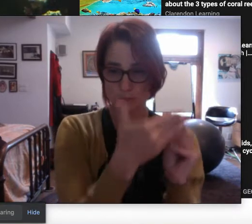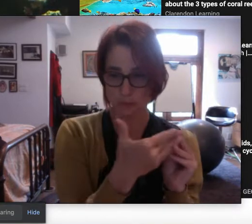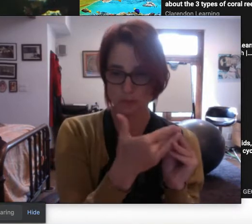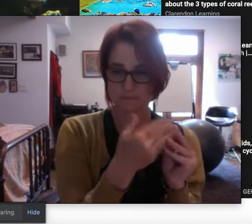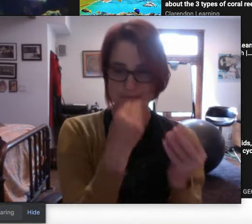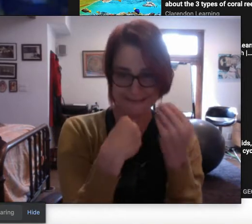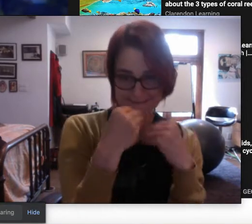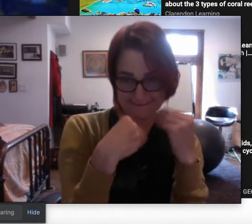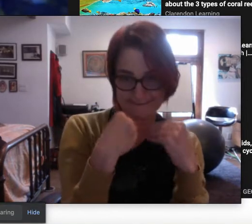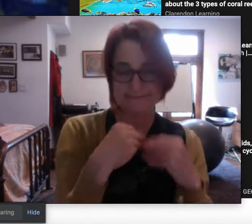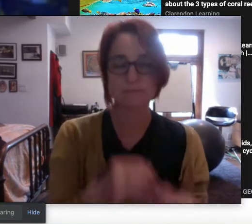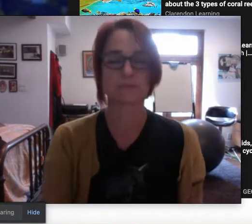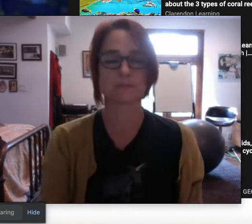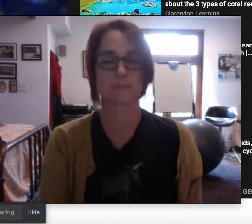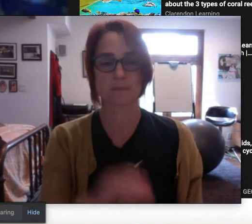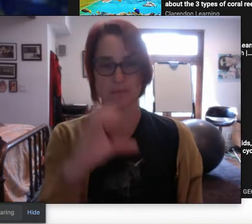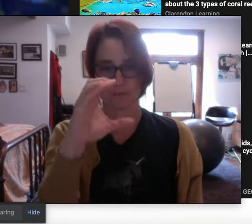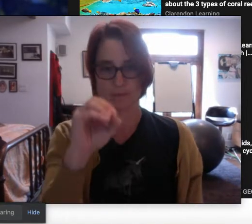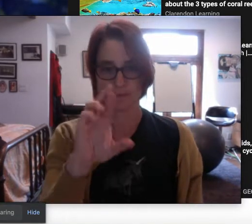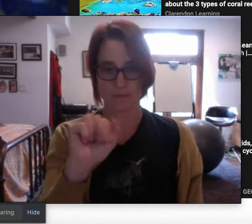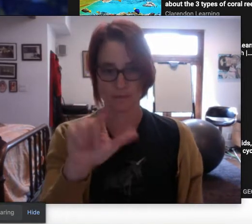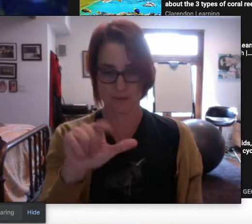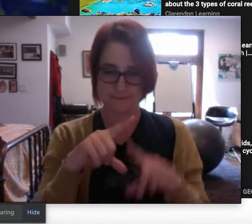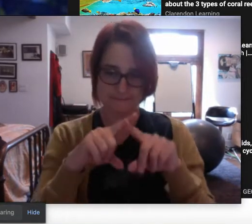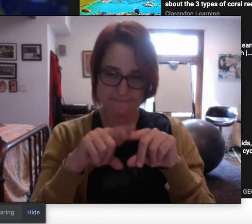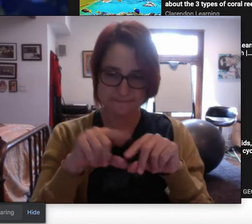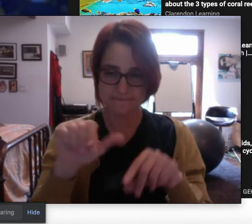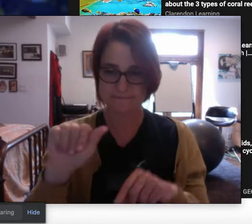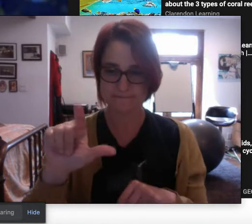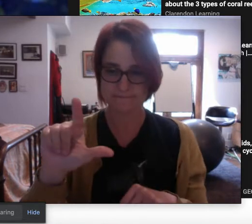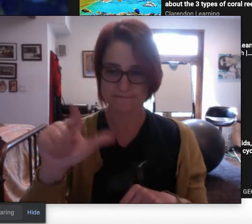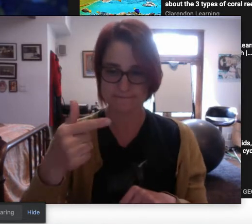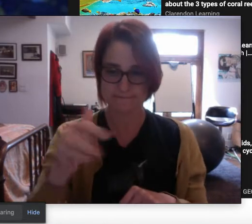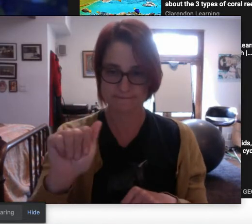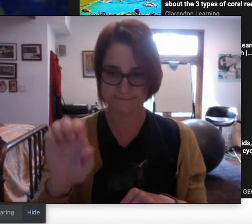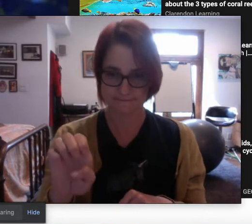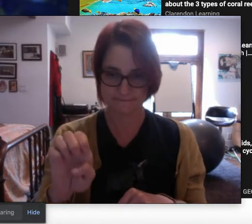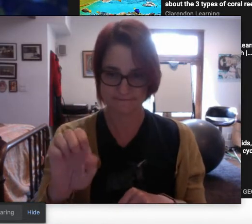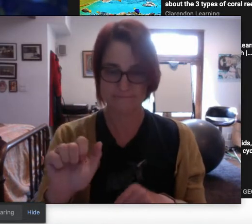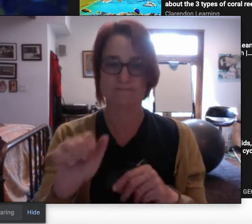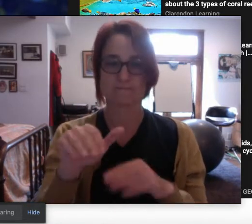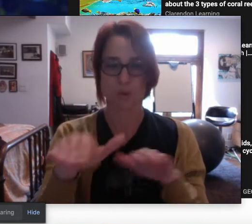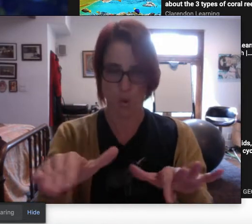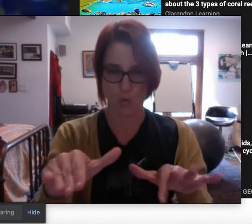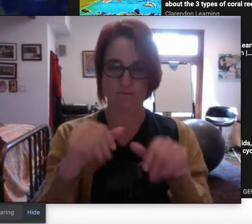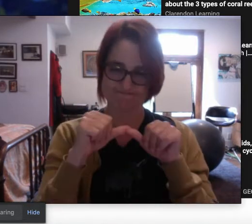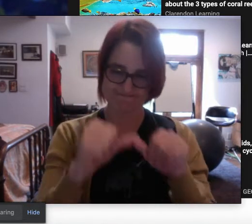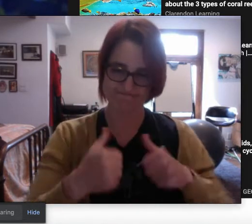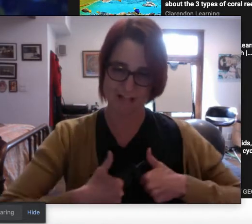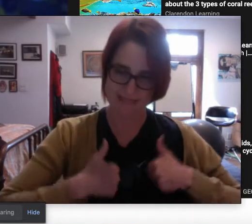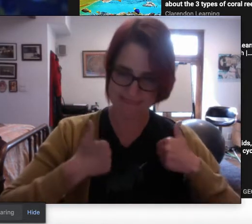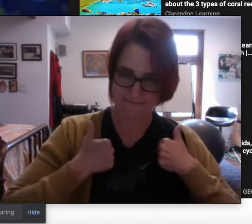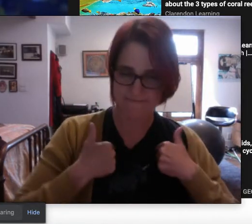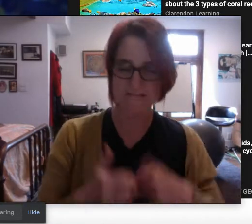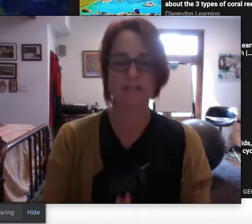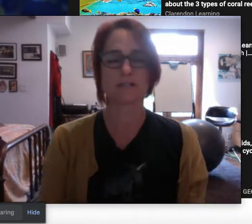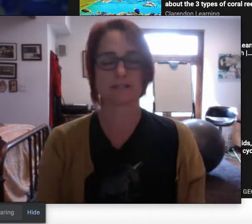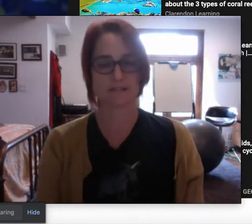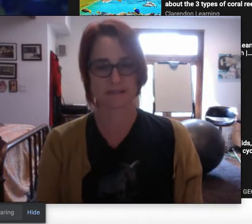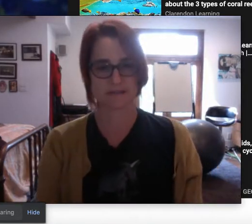food. Coral relies on the algae in the ocean to keep it alive. In return, the coral helps